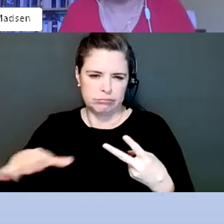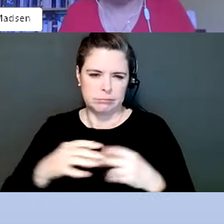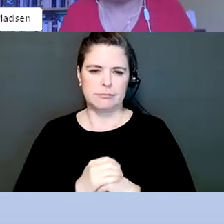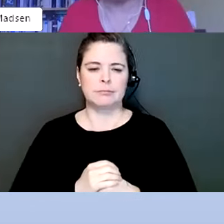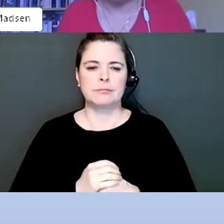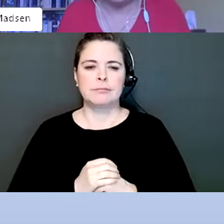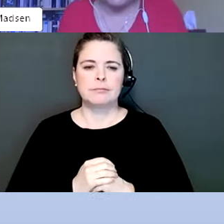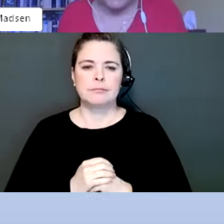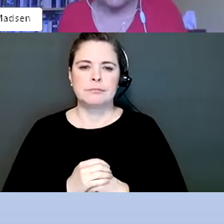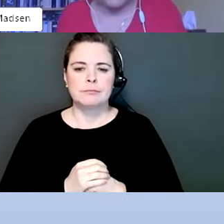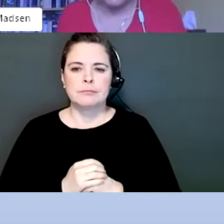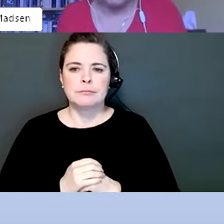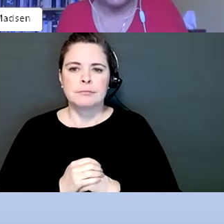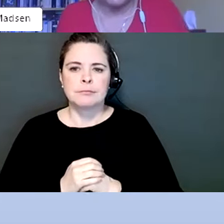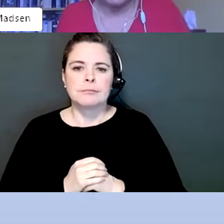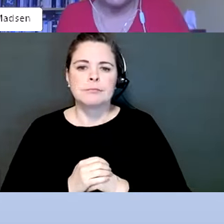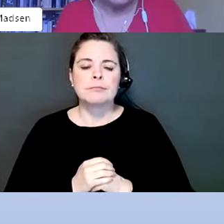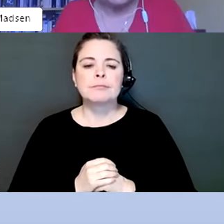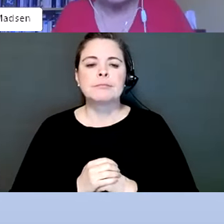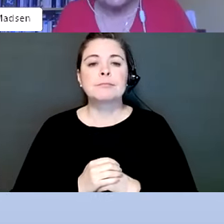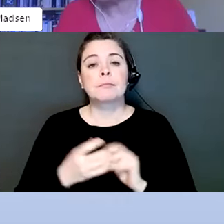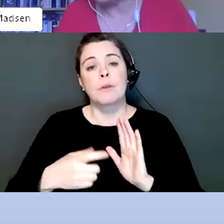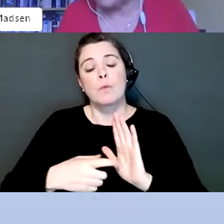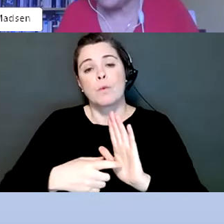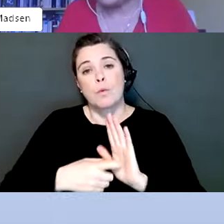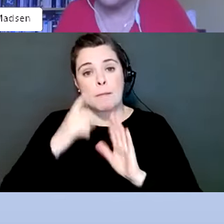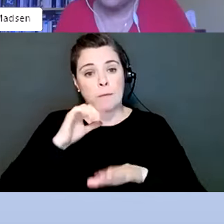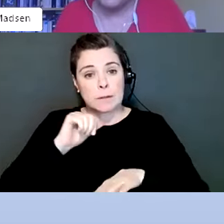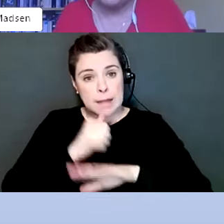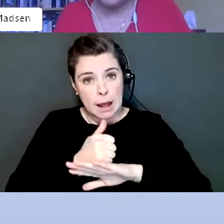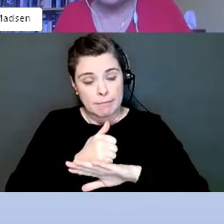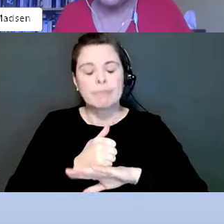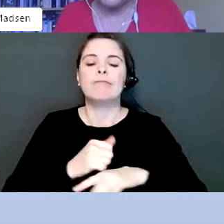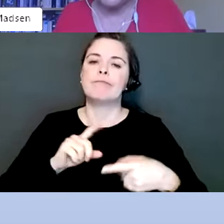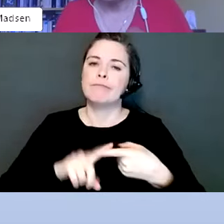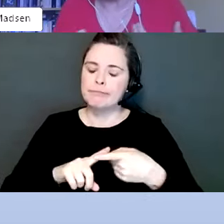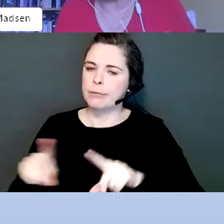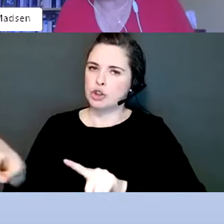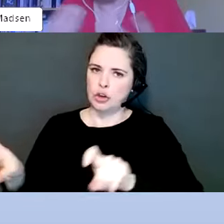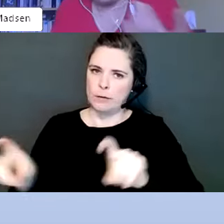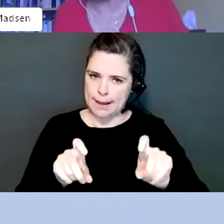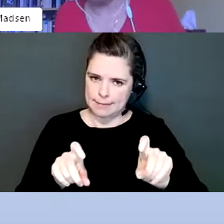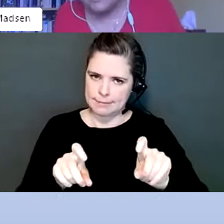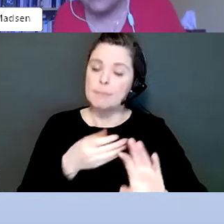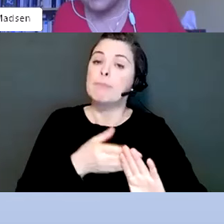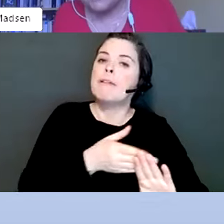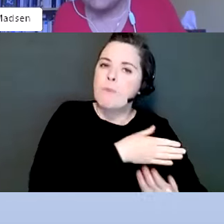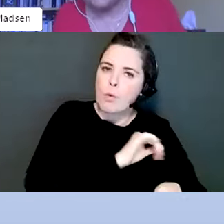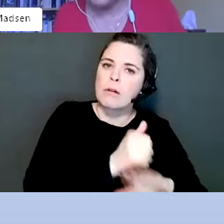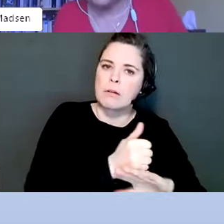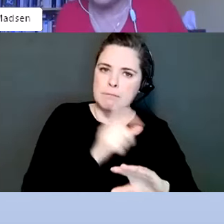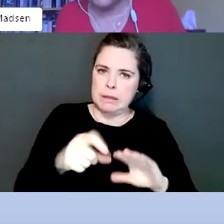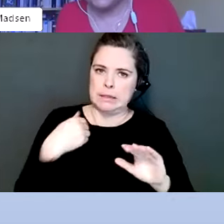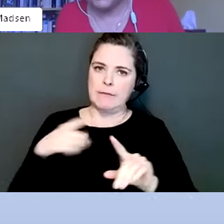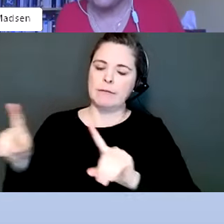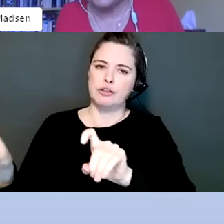implementation sites during this evaluation project is a survey, so a pre-post survey, because that's part of our deliverable